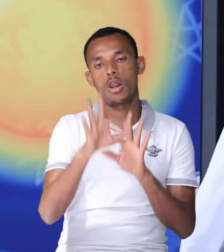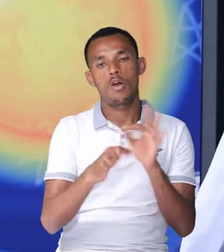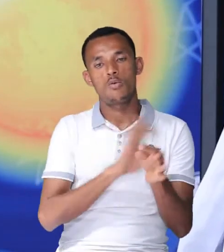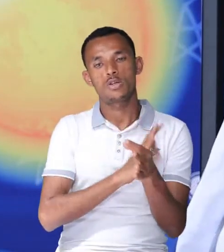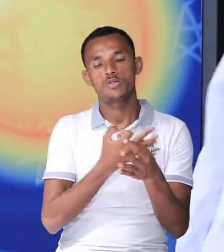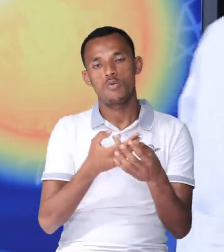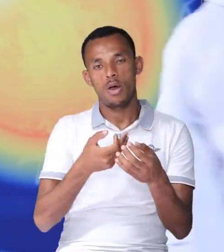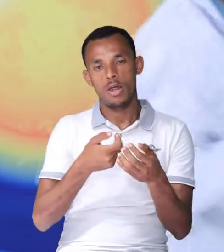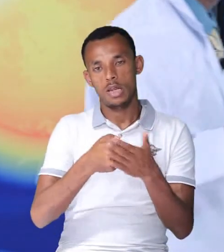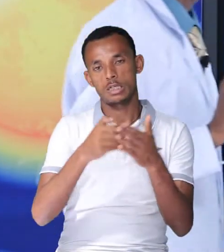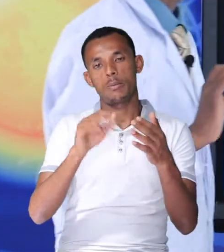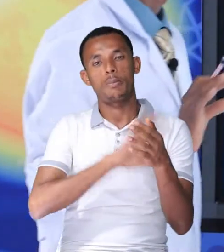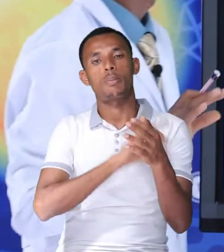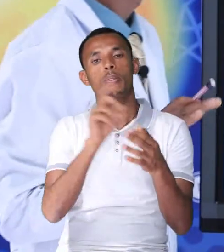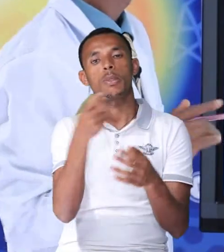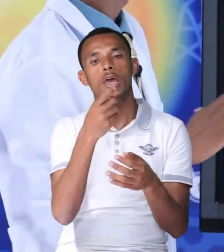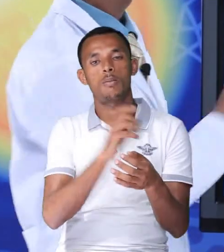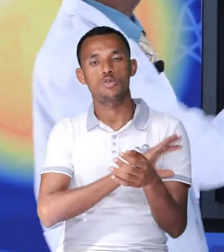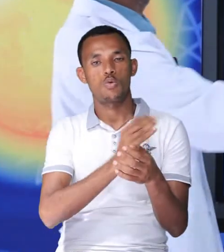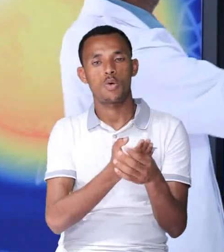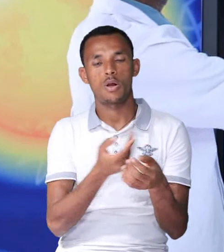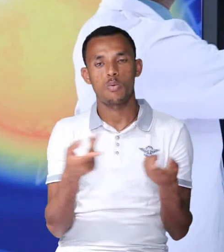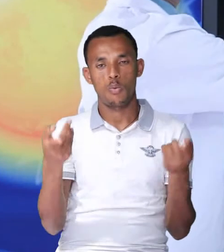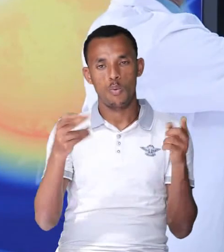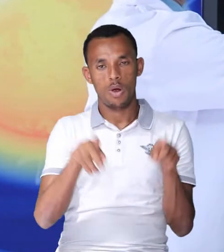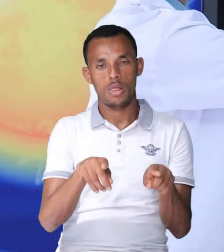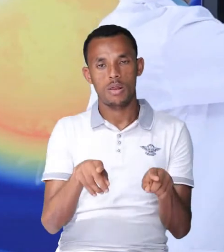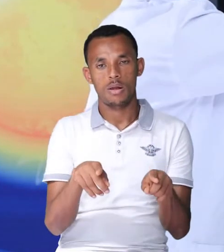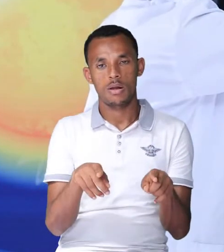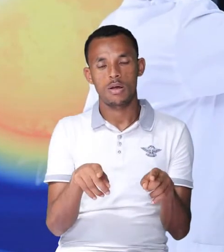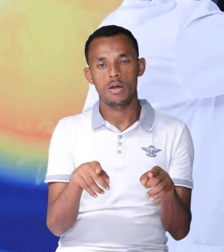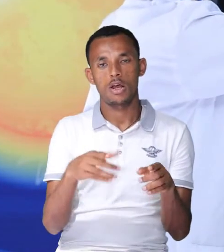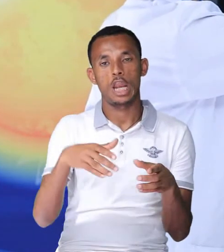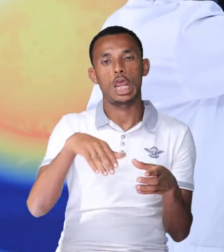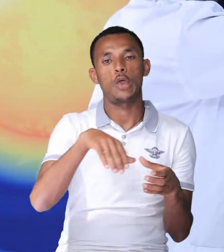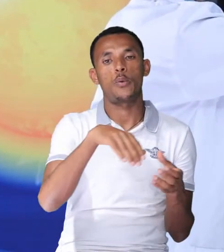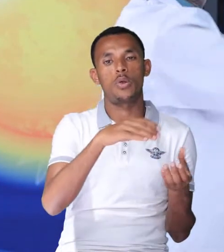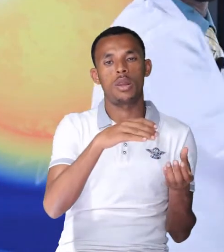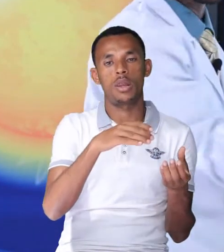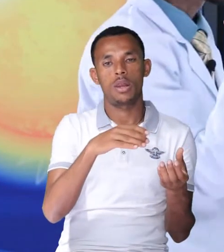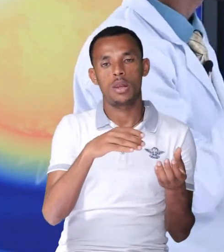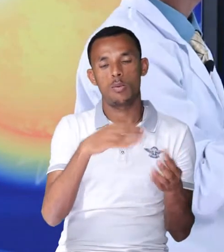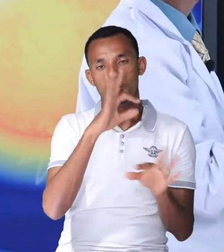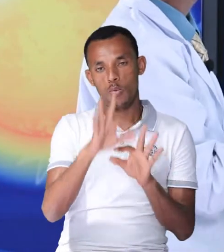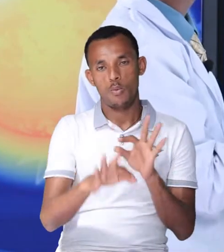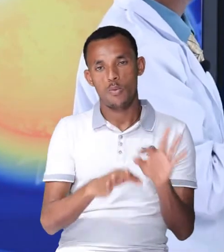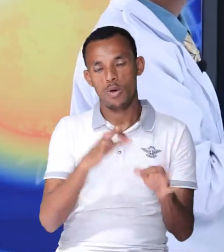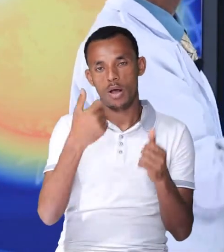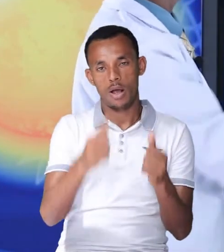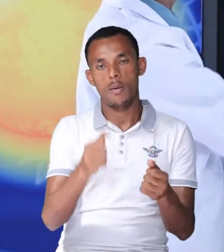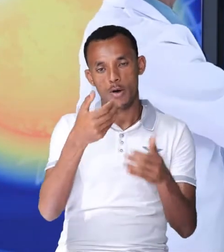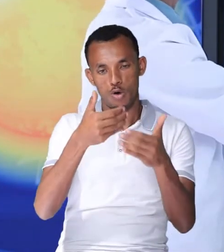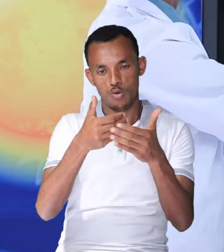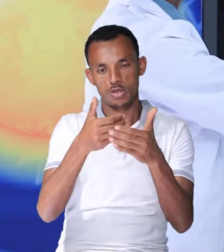becomes stronger. Okay? When liquid cooled, molecules comes